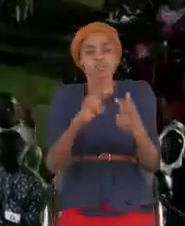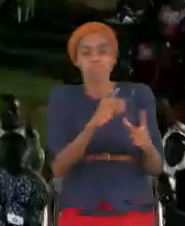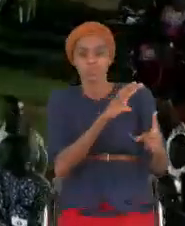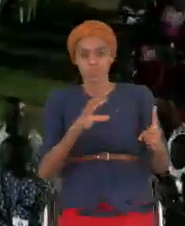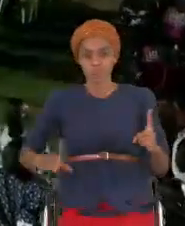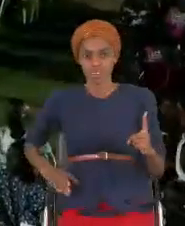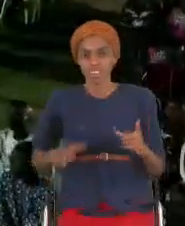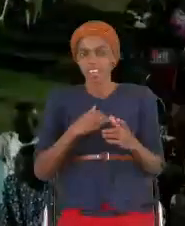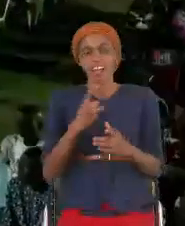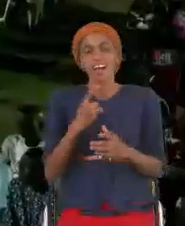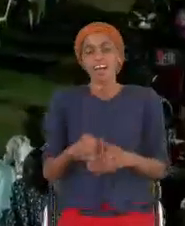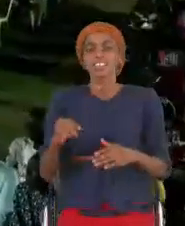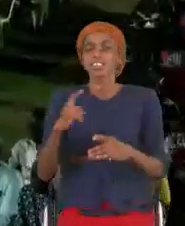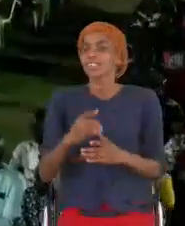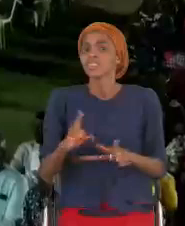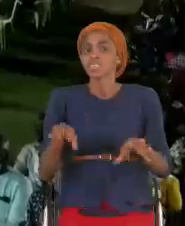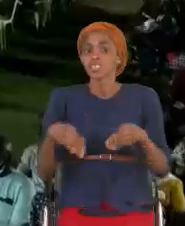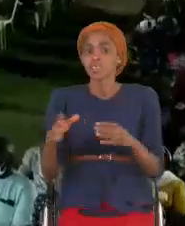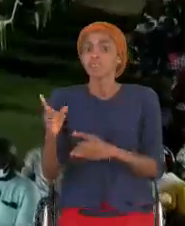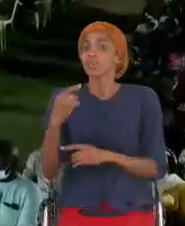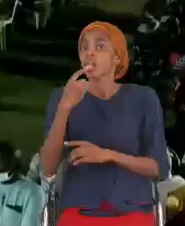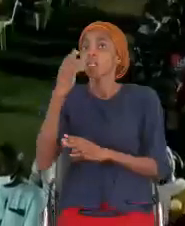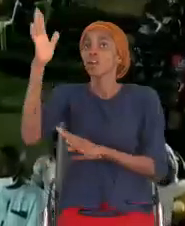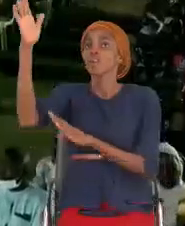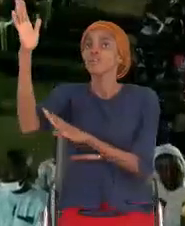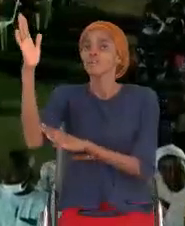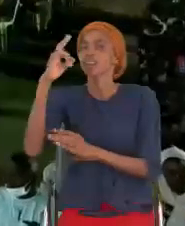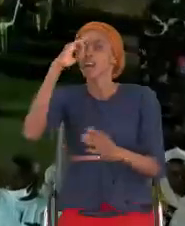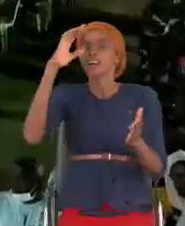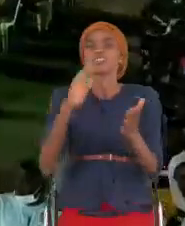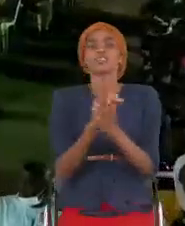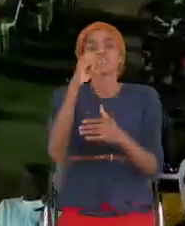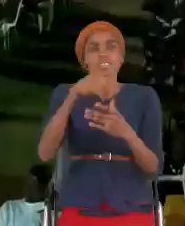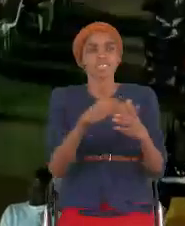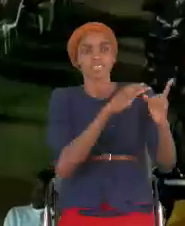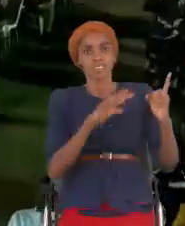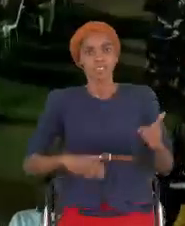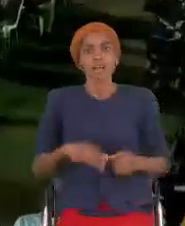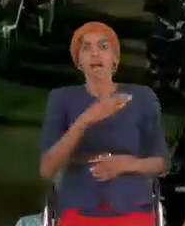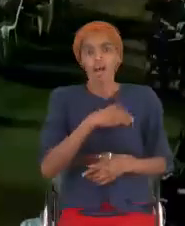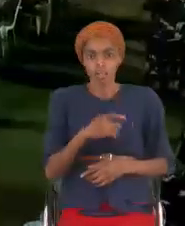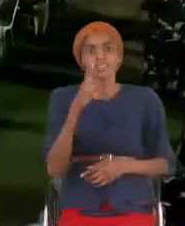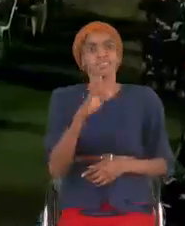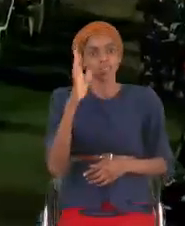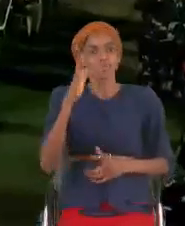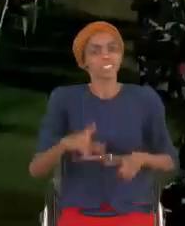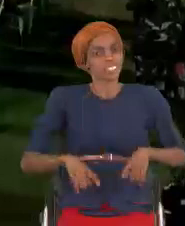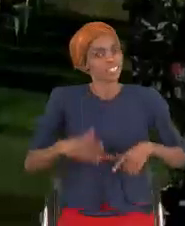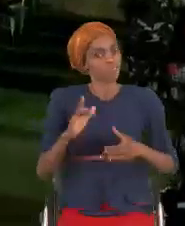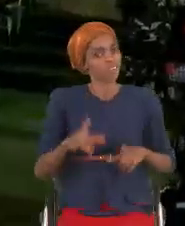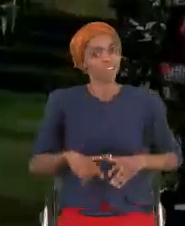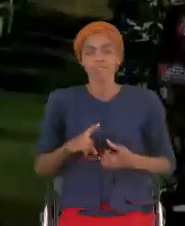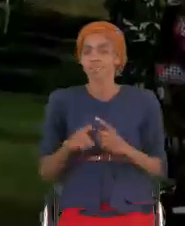have your loyal trust in Christ, and then you will live your life to the